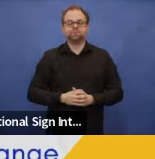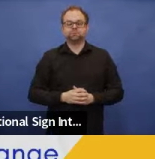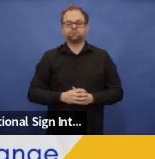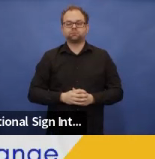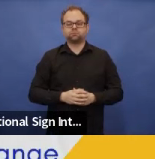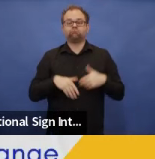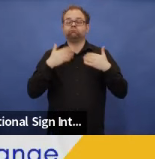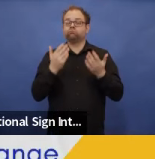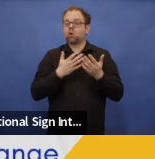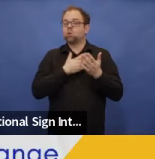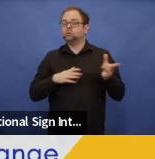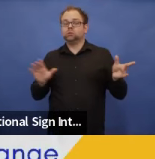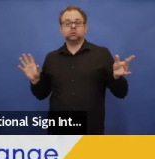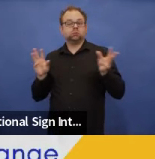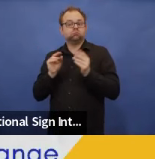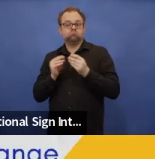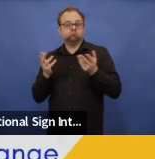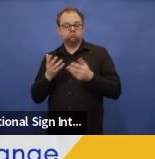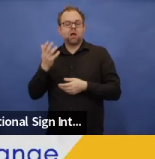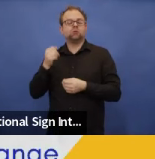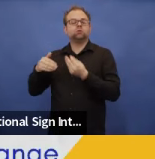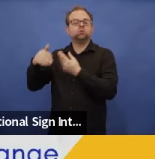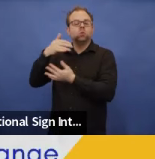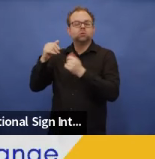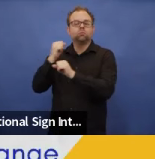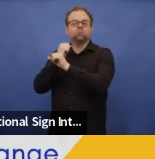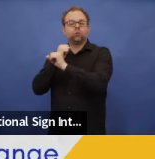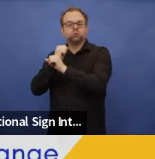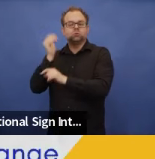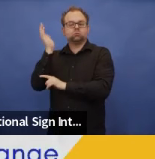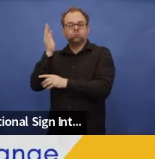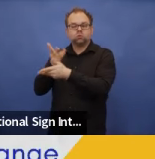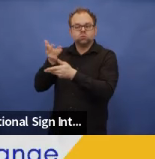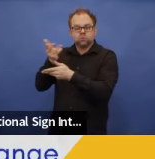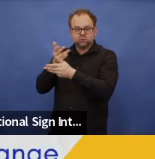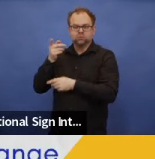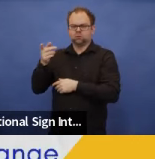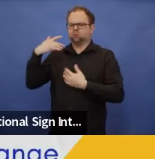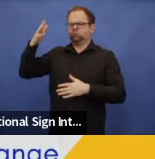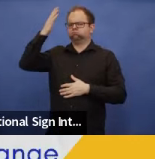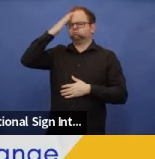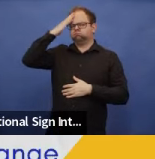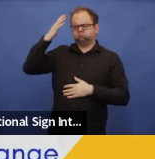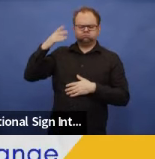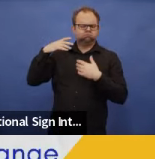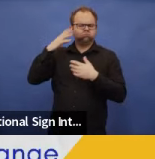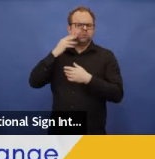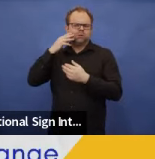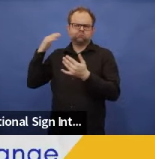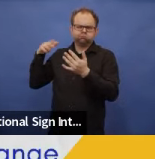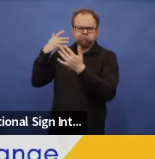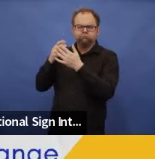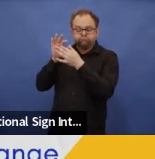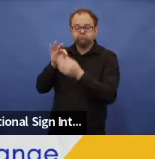Iraq that he's going to talk about. And then finally, we'll have interventions from our social partners. We'll have Damaris